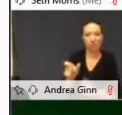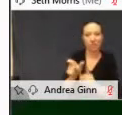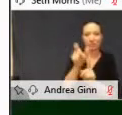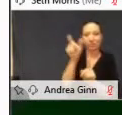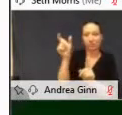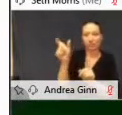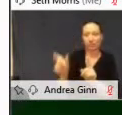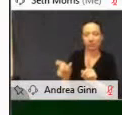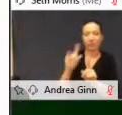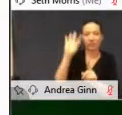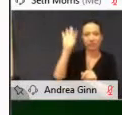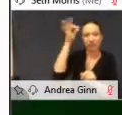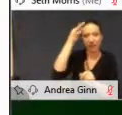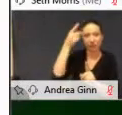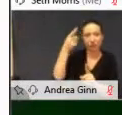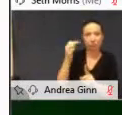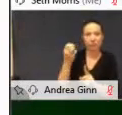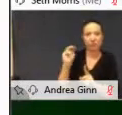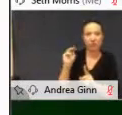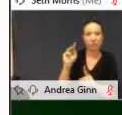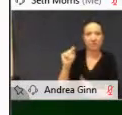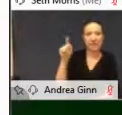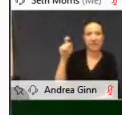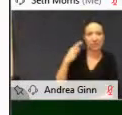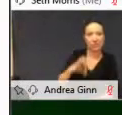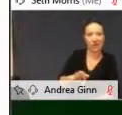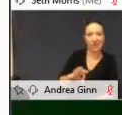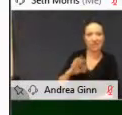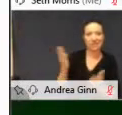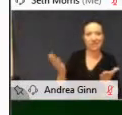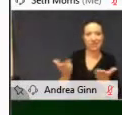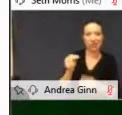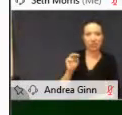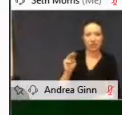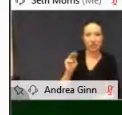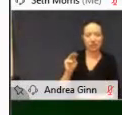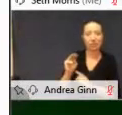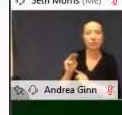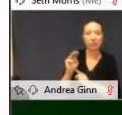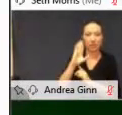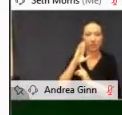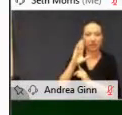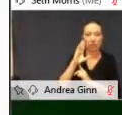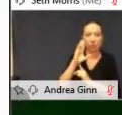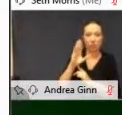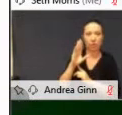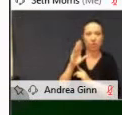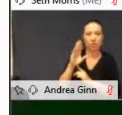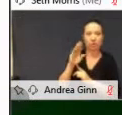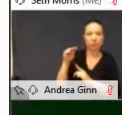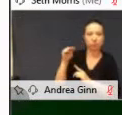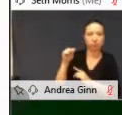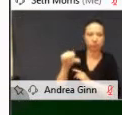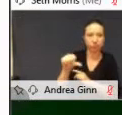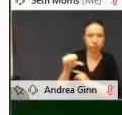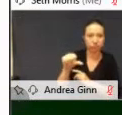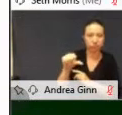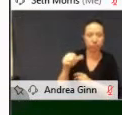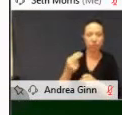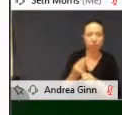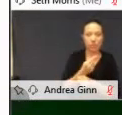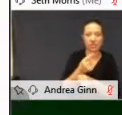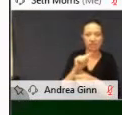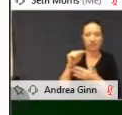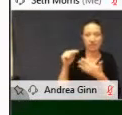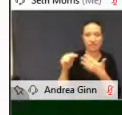federal premium tax credits in New Mexico that would be spent under one of these options. And